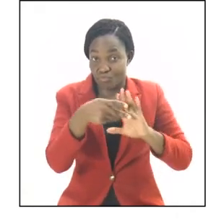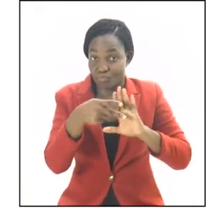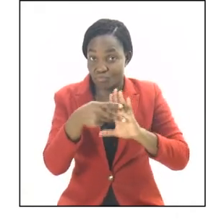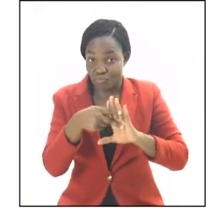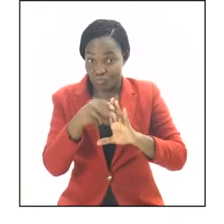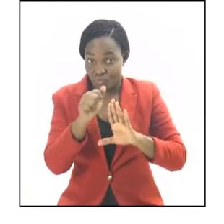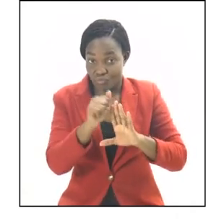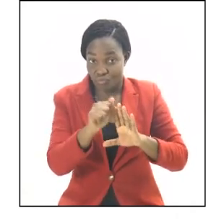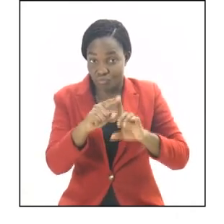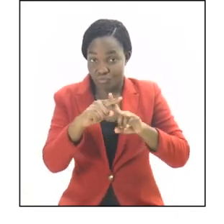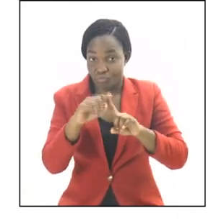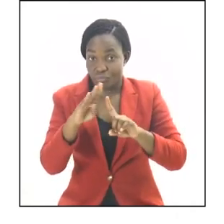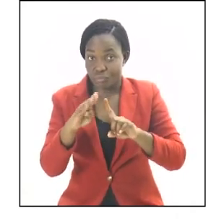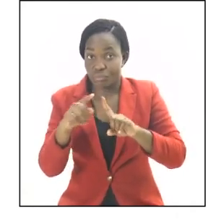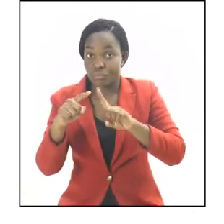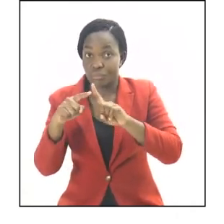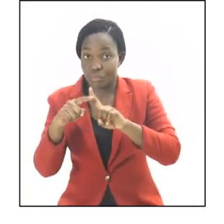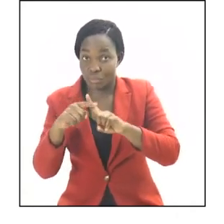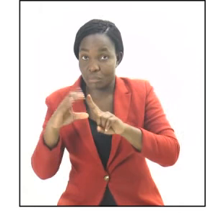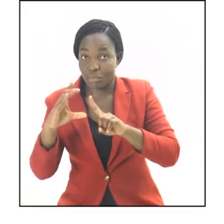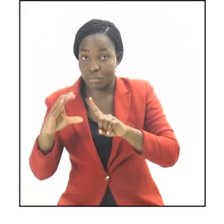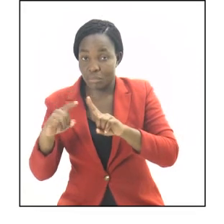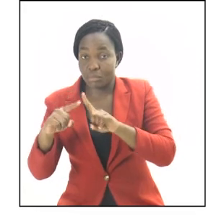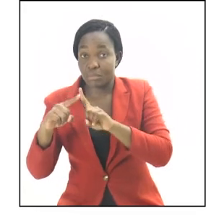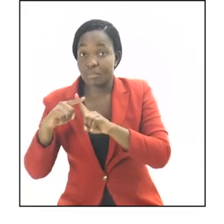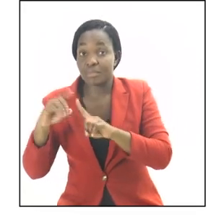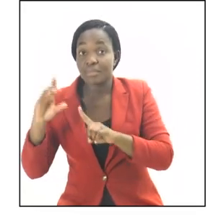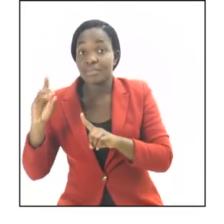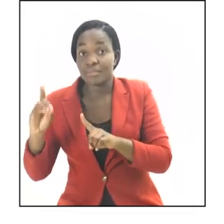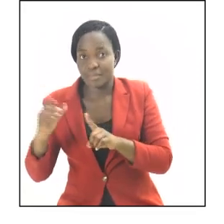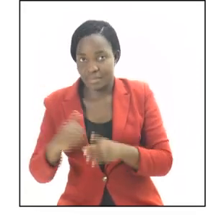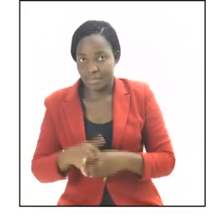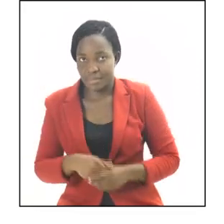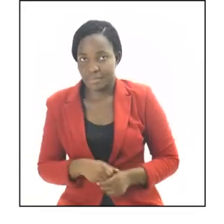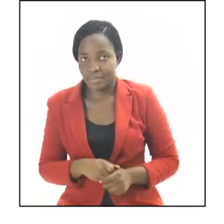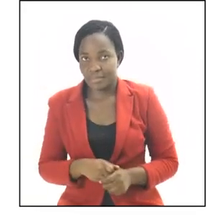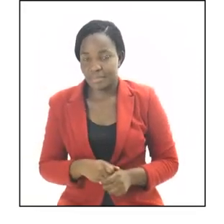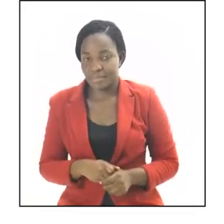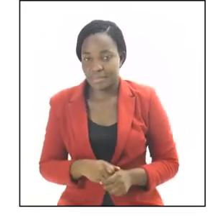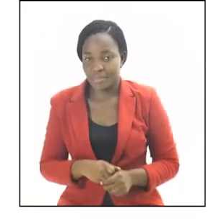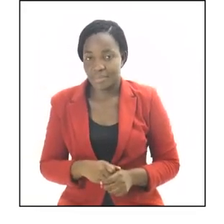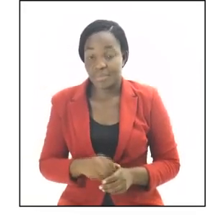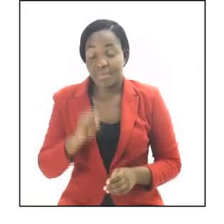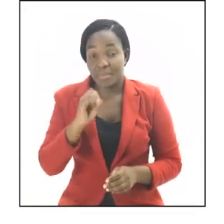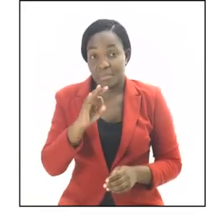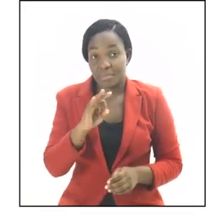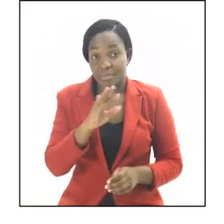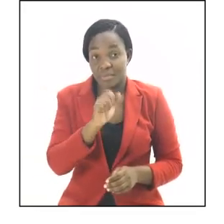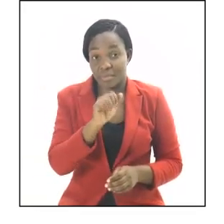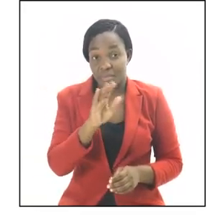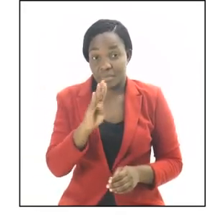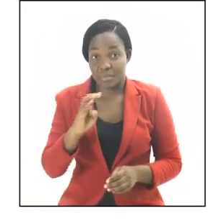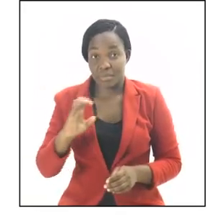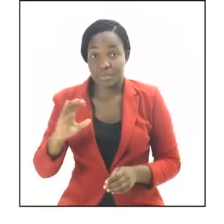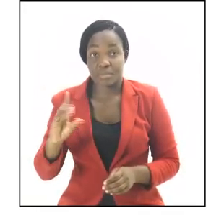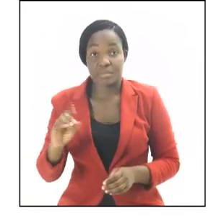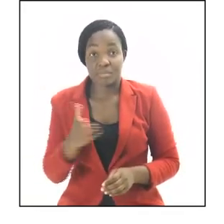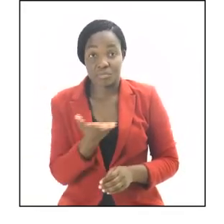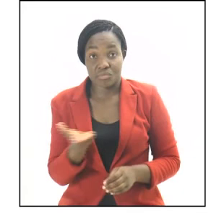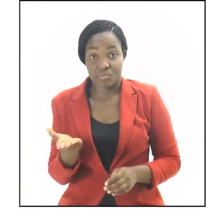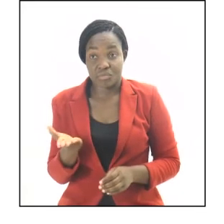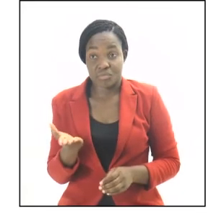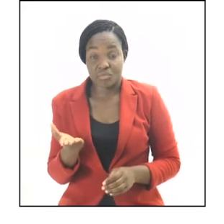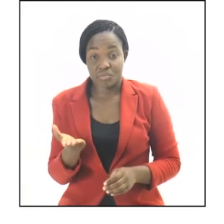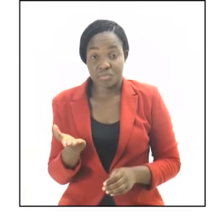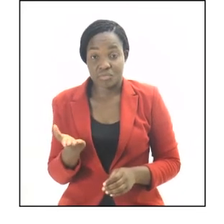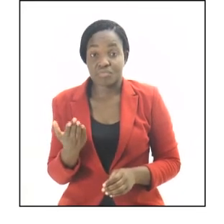equals A plus B plus C plus D, if A, B, C, and D